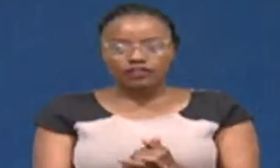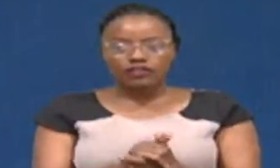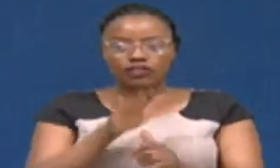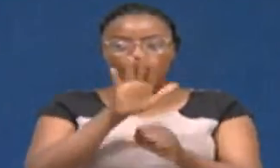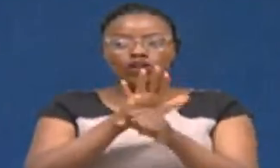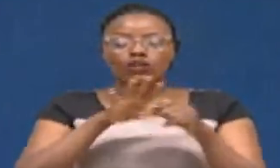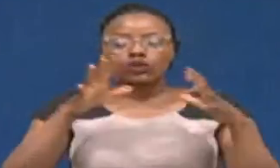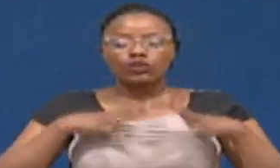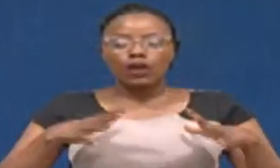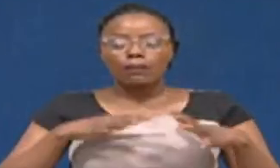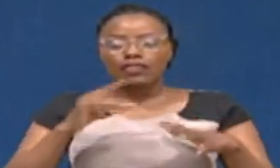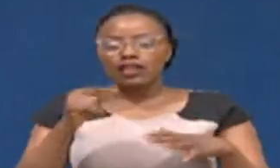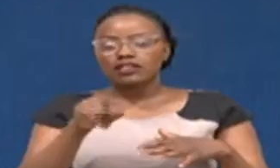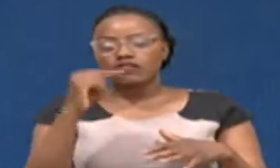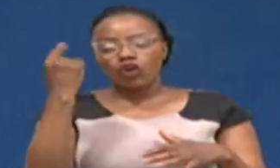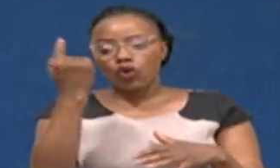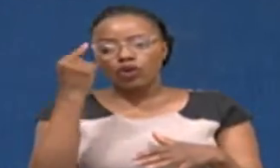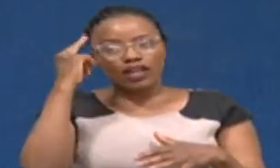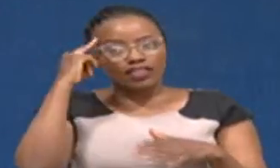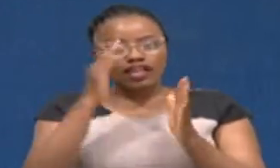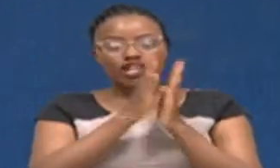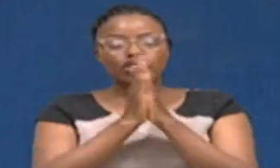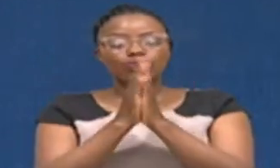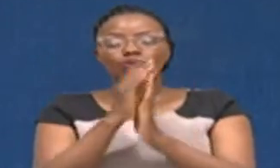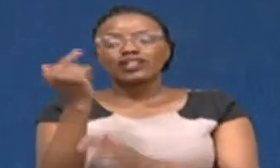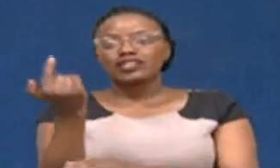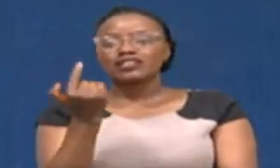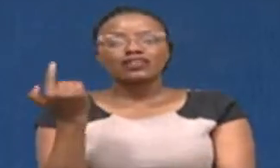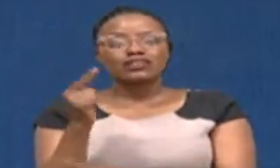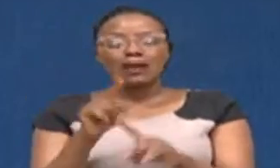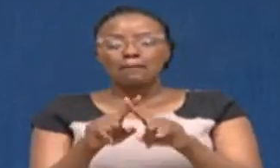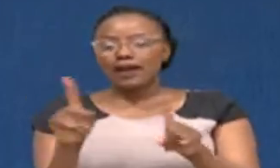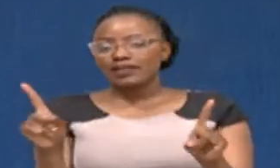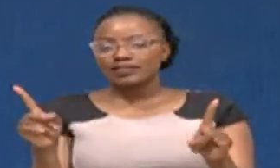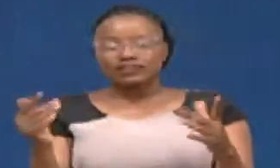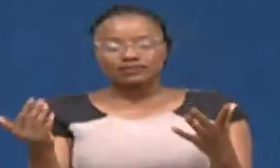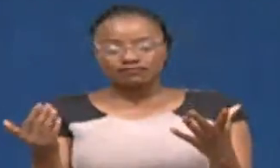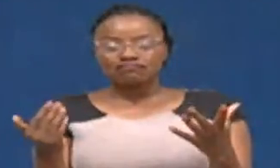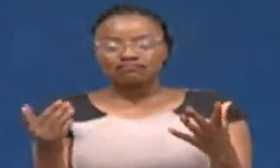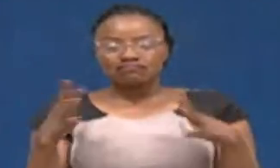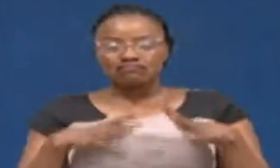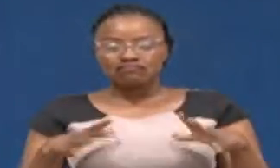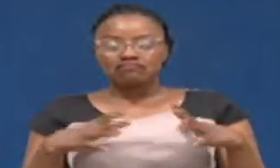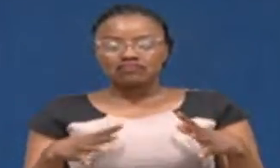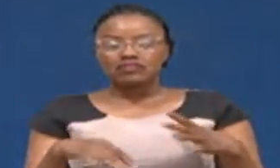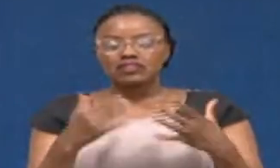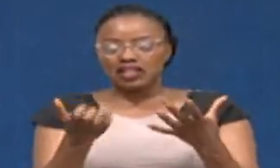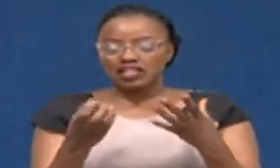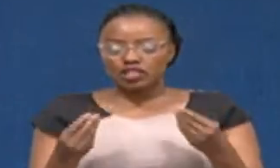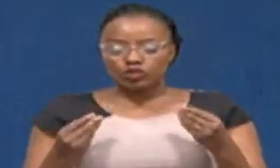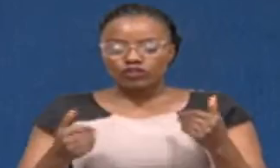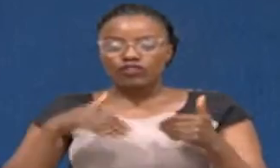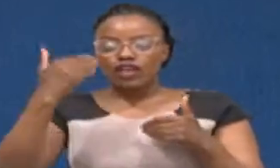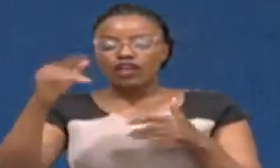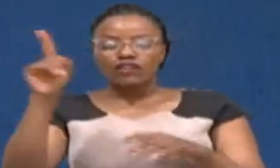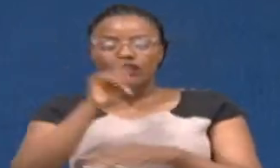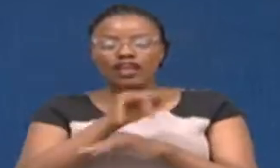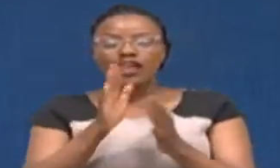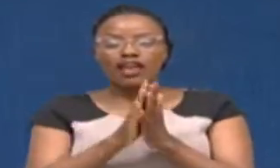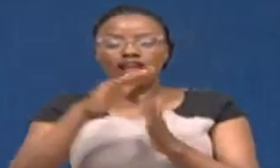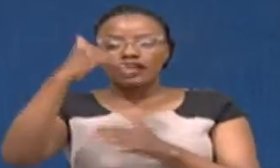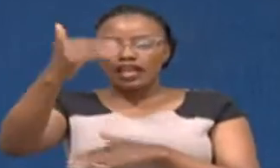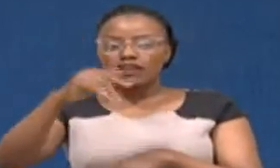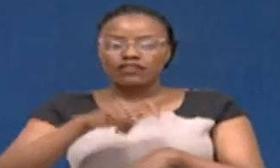For many people, they just think these are stories, and yet, you know, people have to deal with this on a daily basis. And